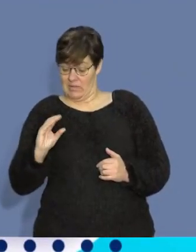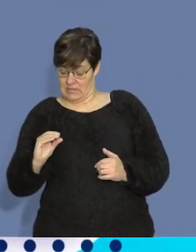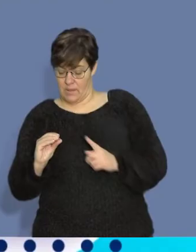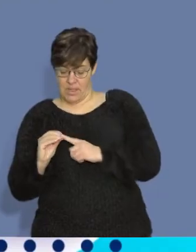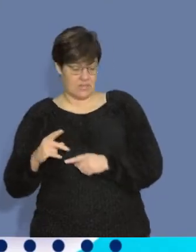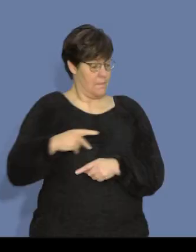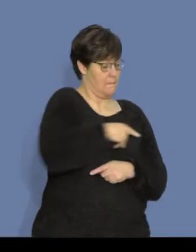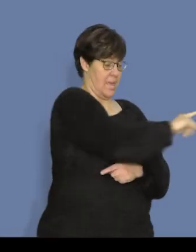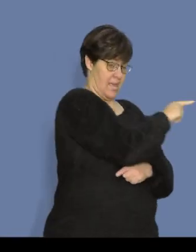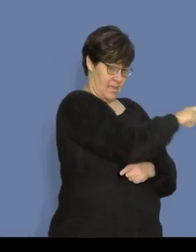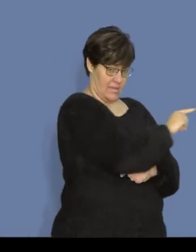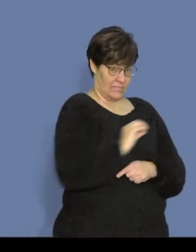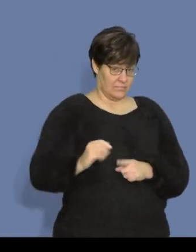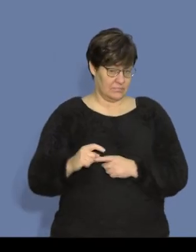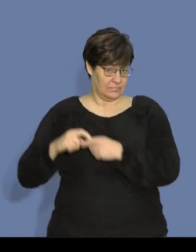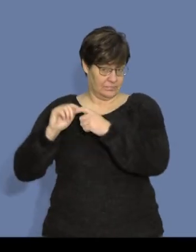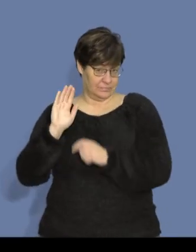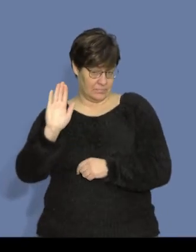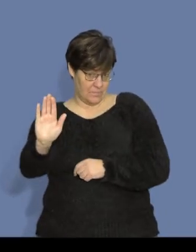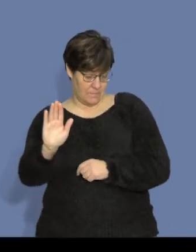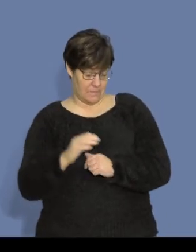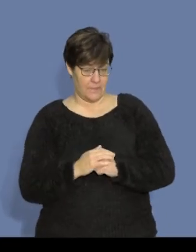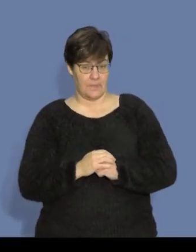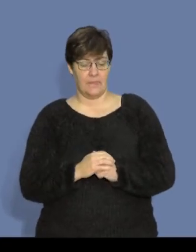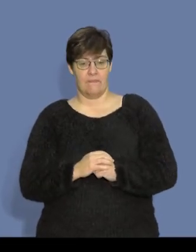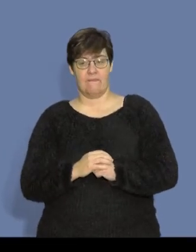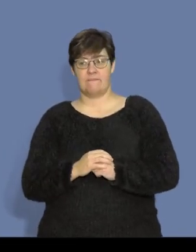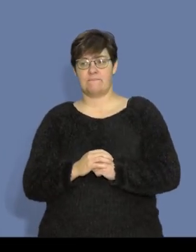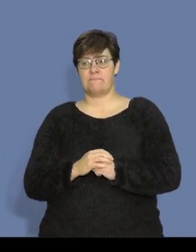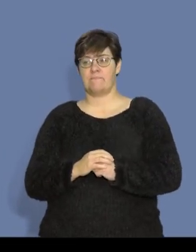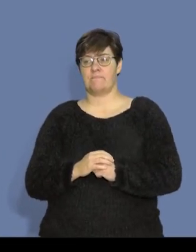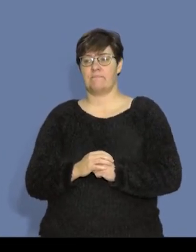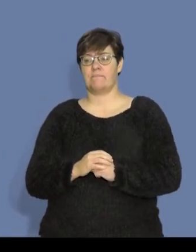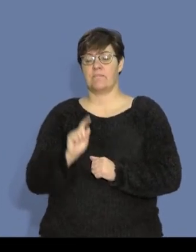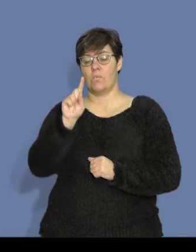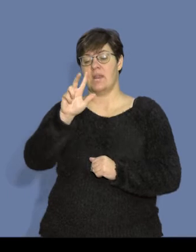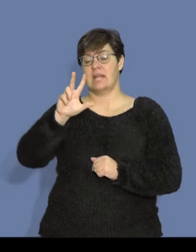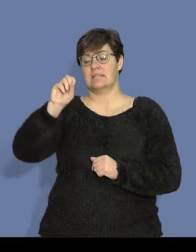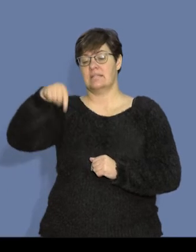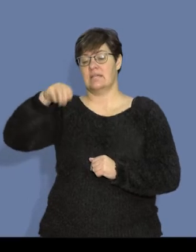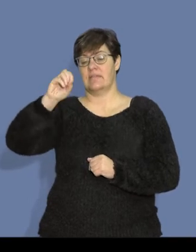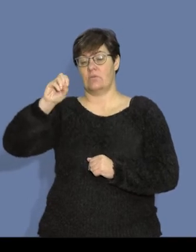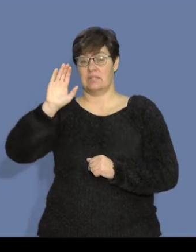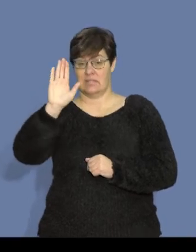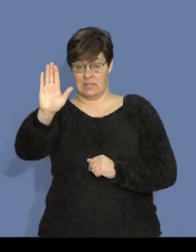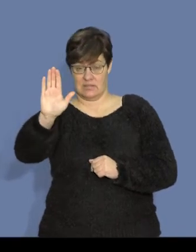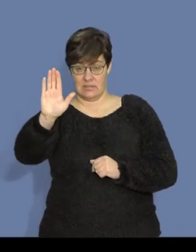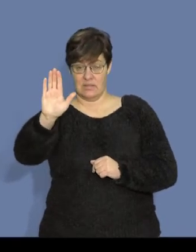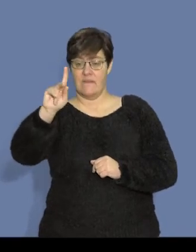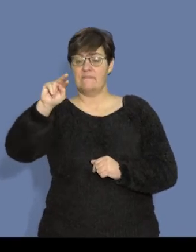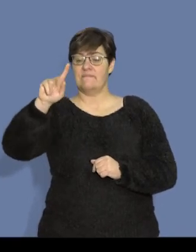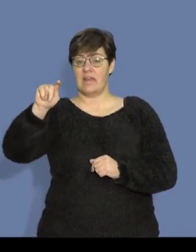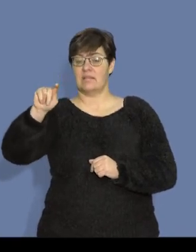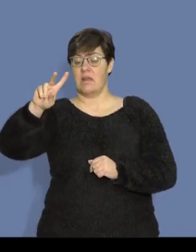SARS. So clearly you can see, there we are, there's the 180,000, which is my